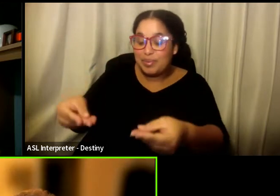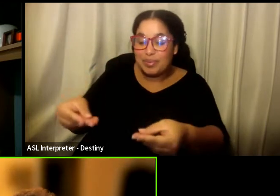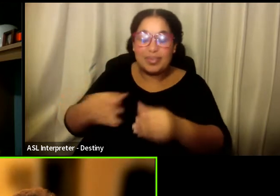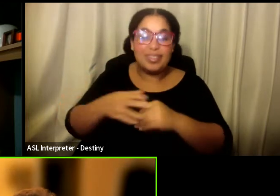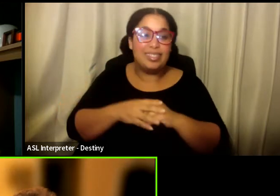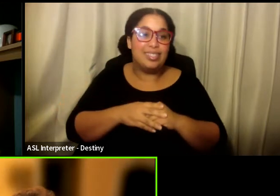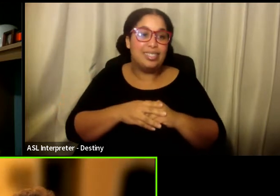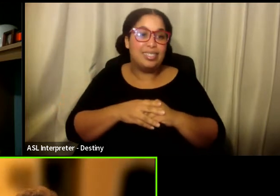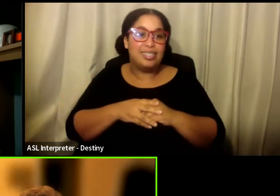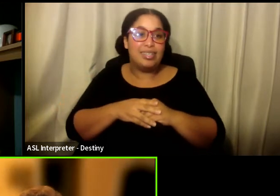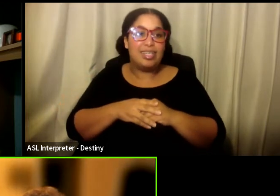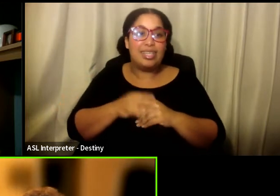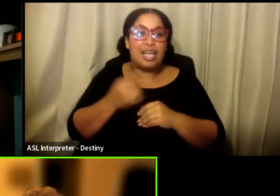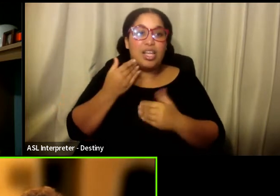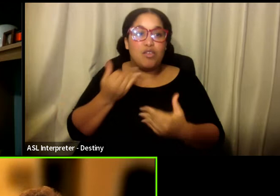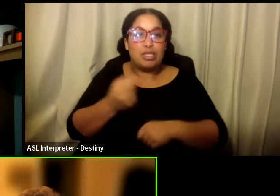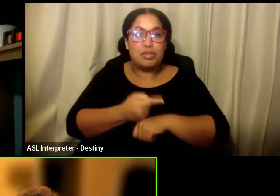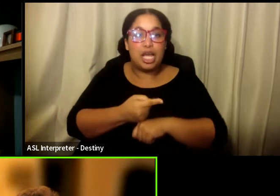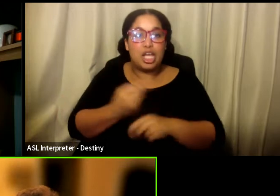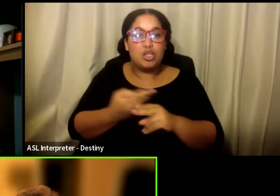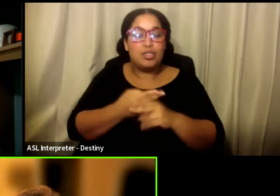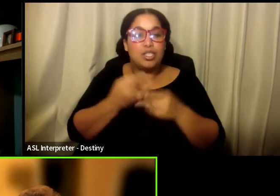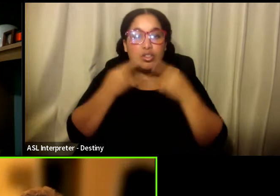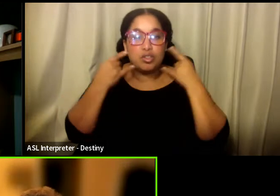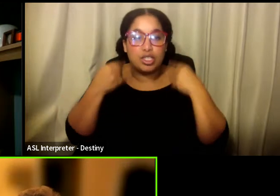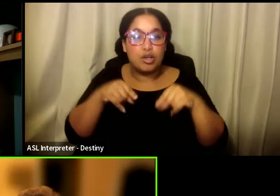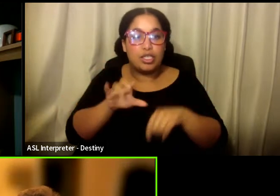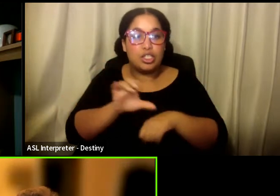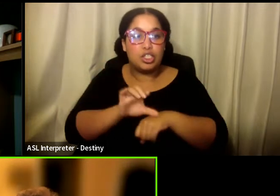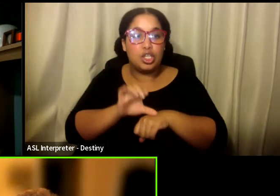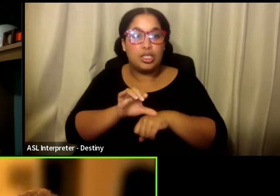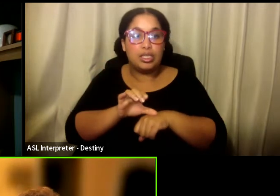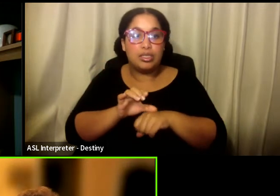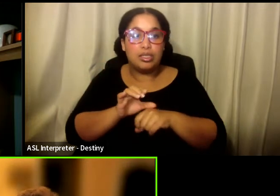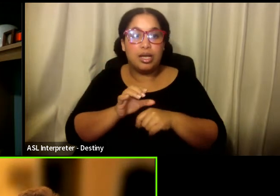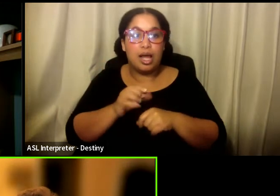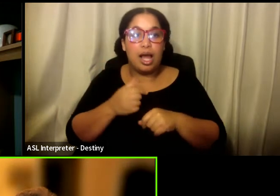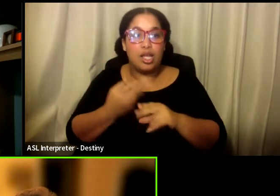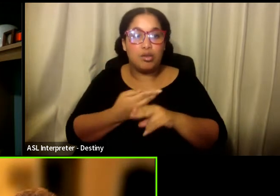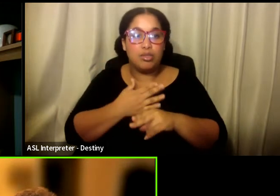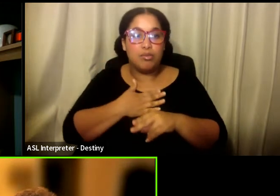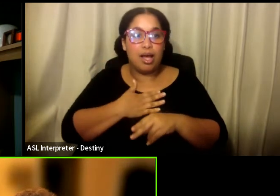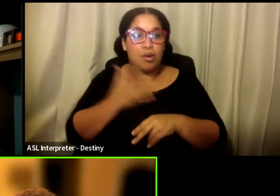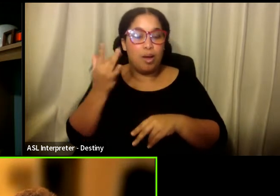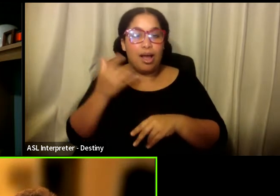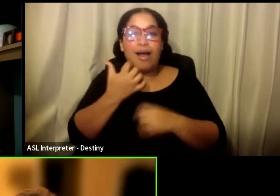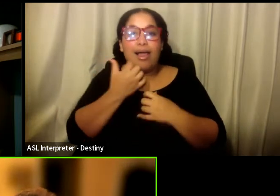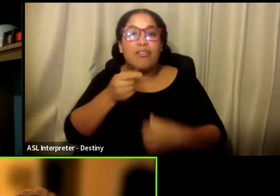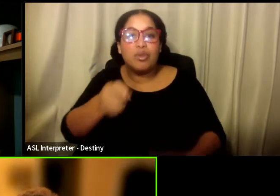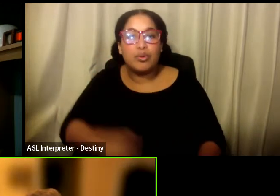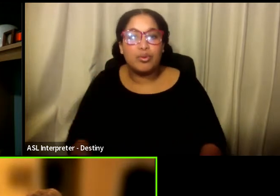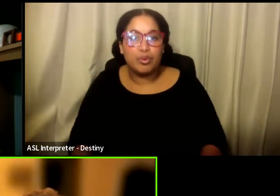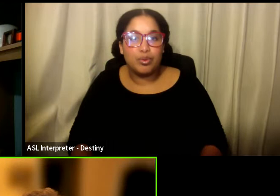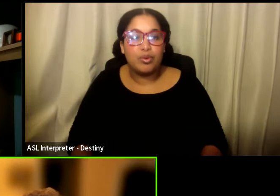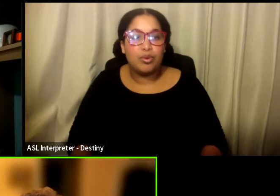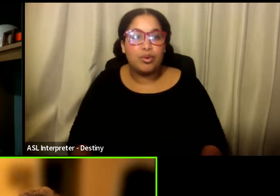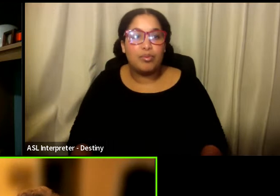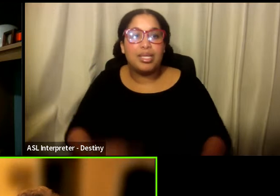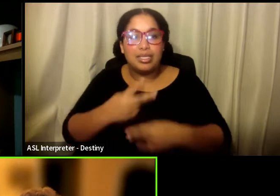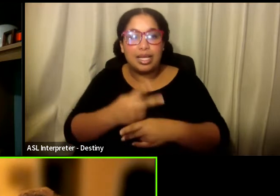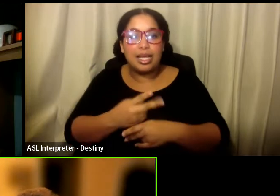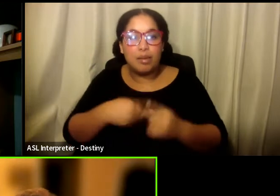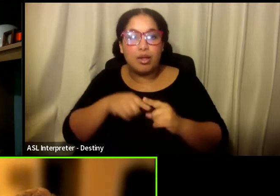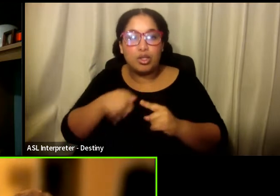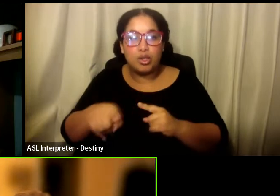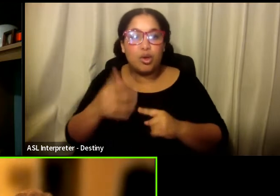know, wearing your mask today. And Eden Church, you know, mask, I wear my mask because I love you. I wear my mask because I care about you. I wear